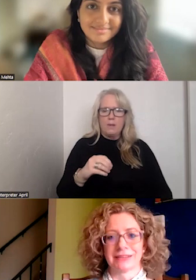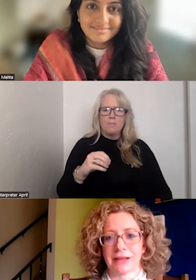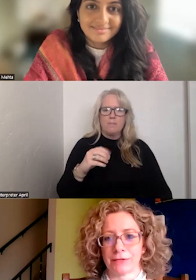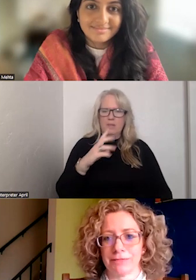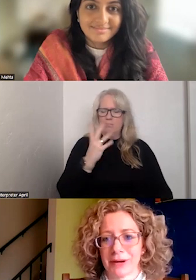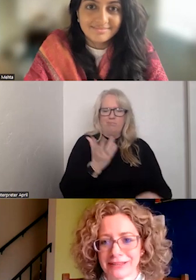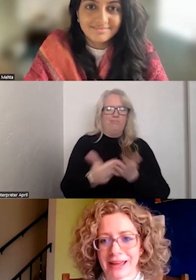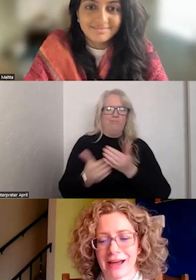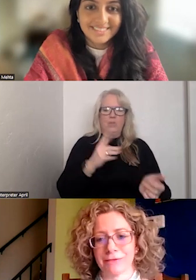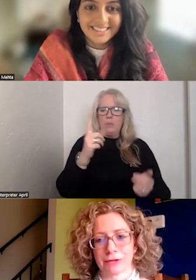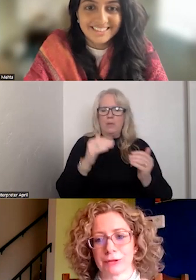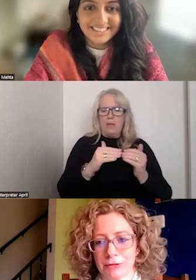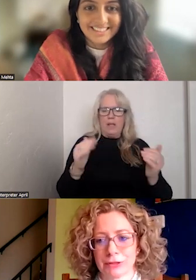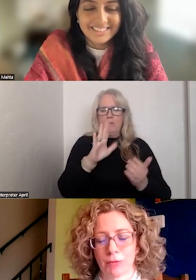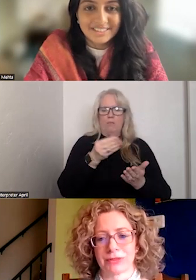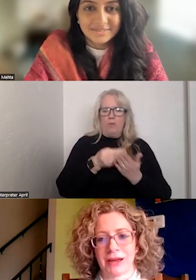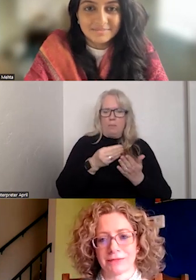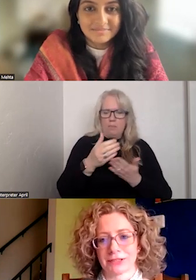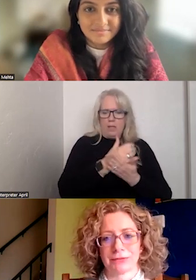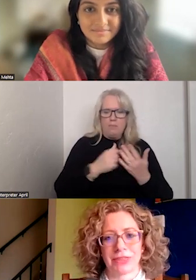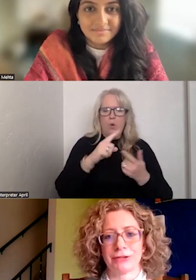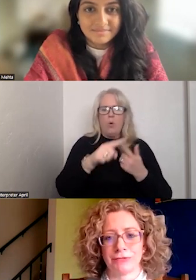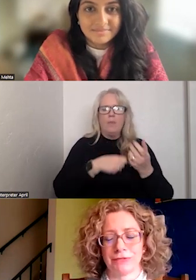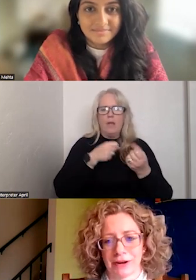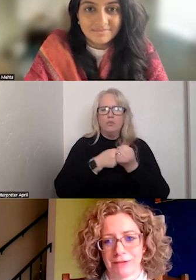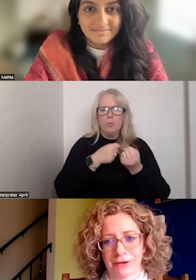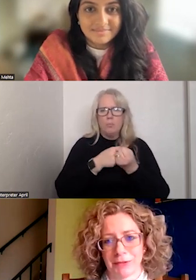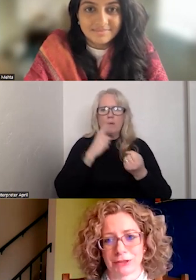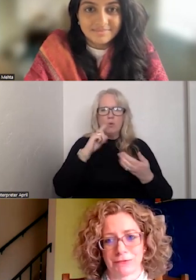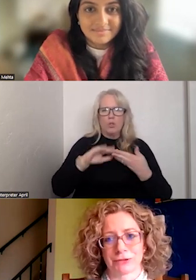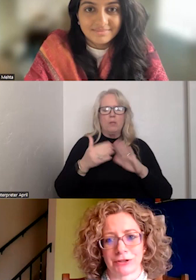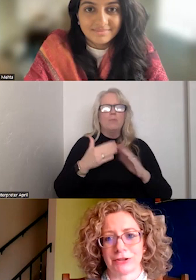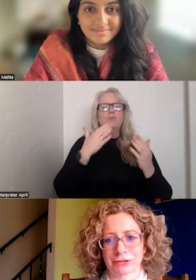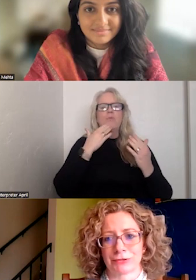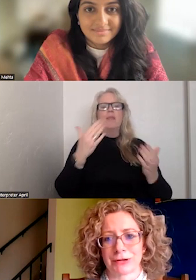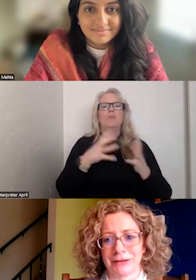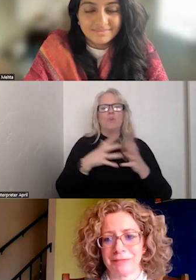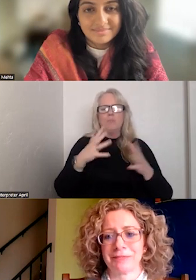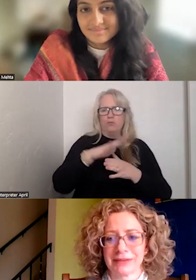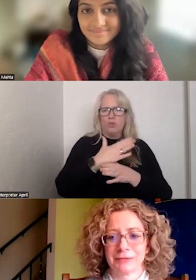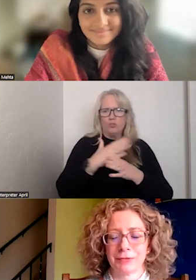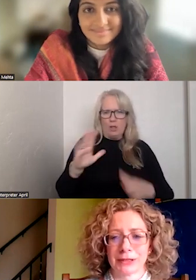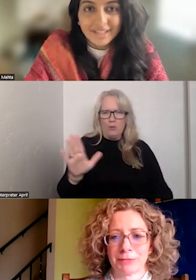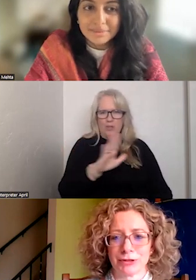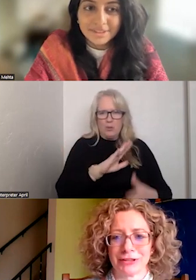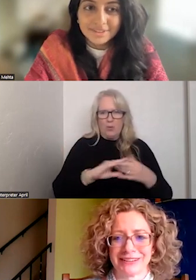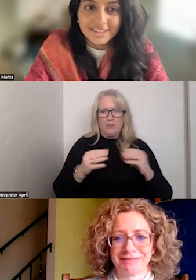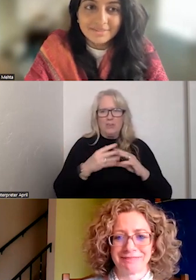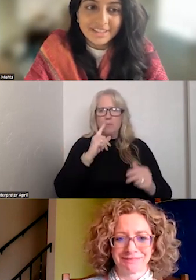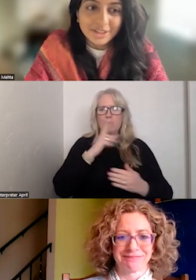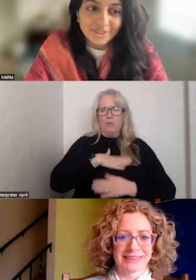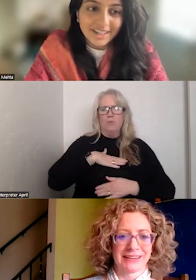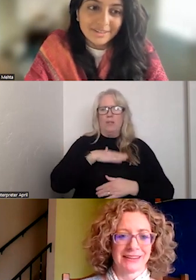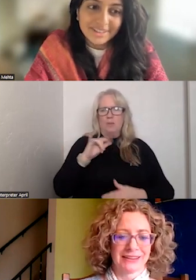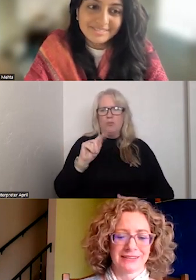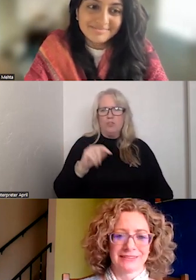despite the level of money they have or the community support they have. So thank you very, very much for sharing your story. We really appreciate it.